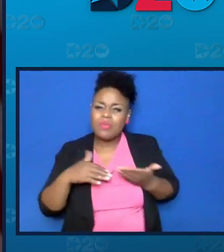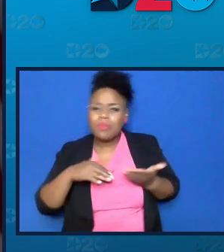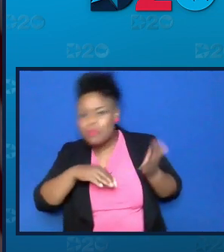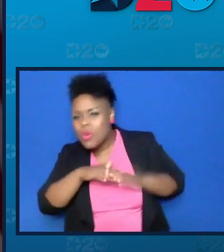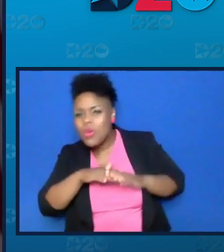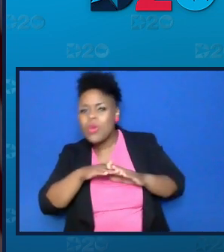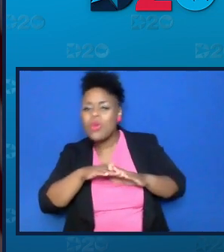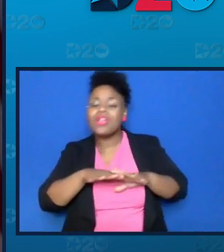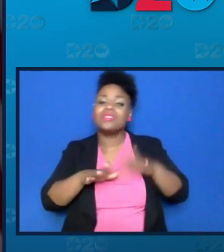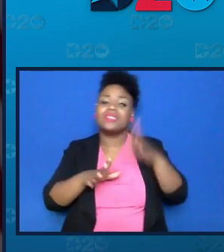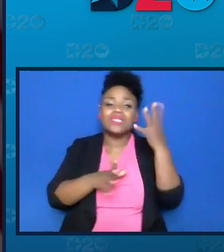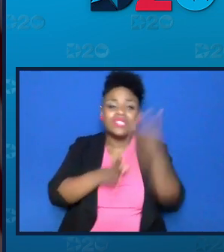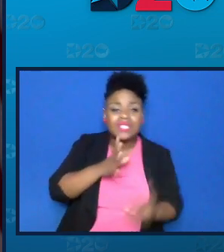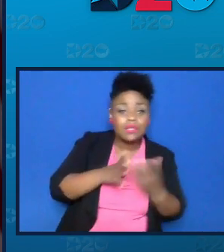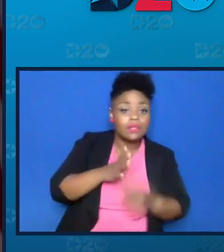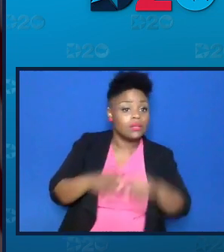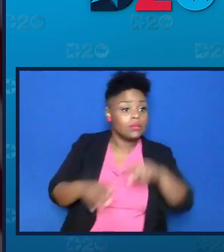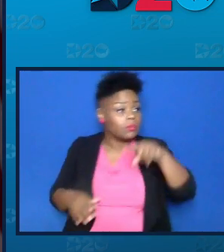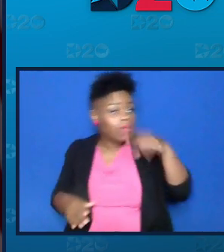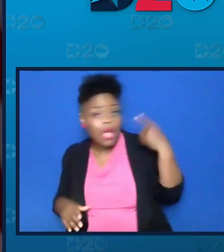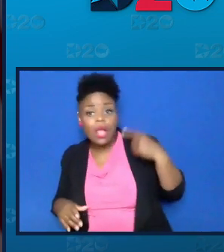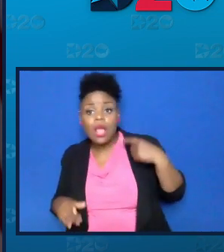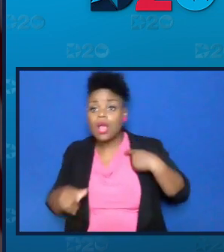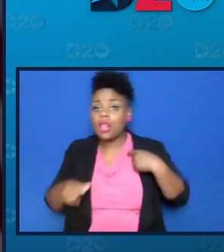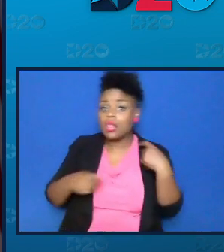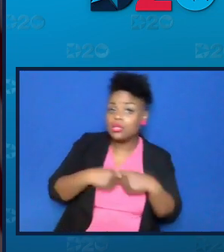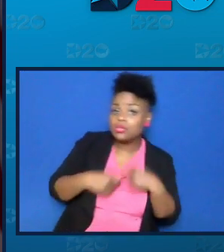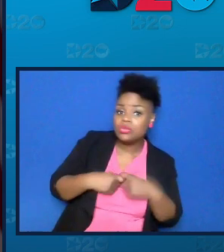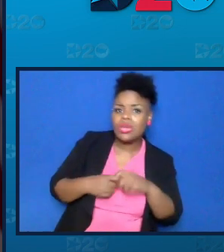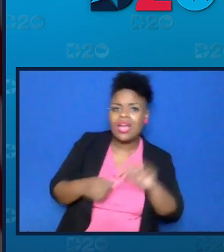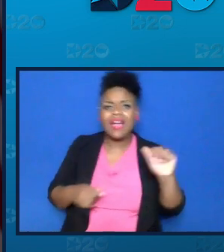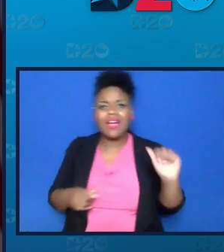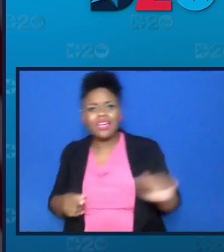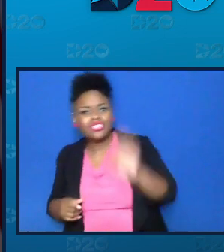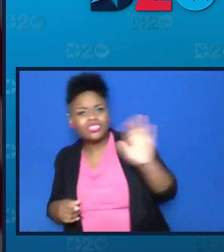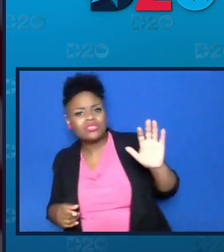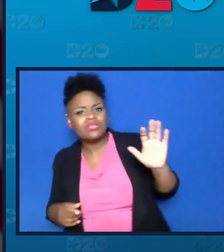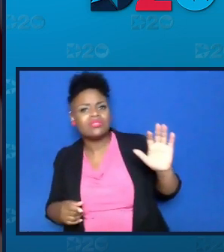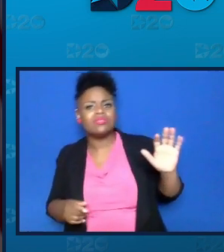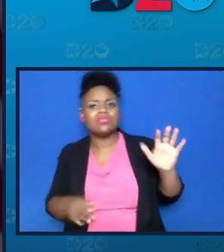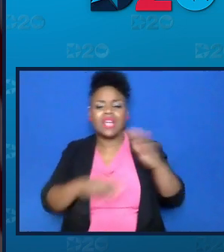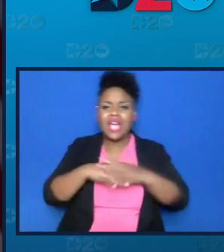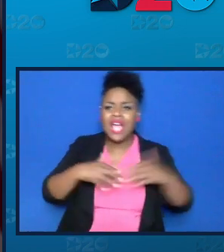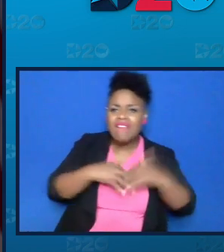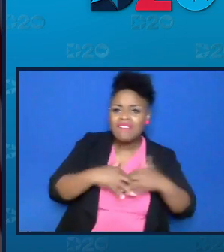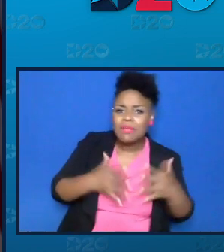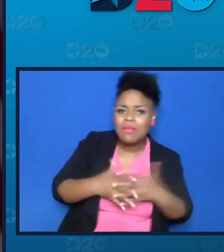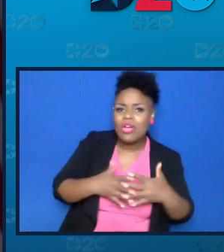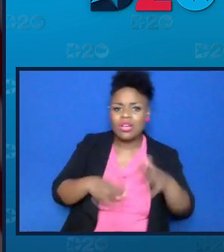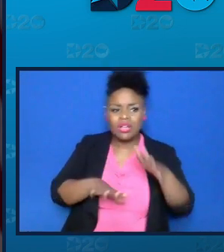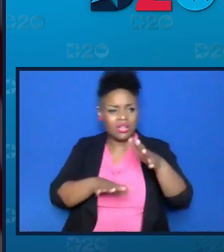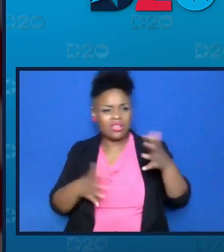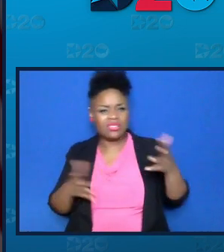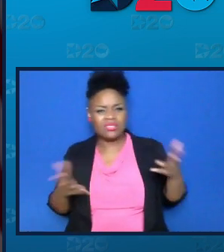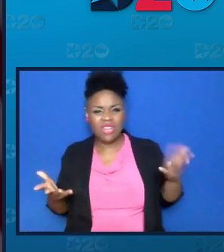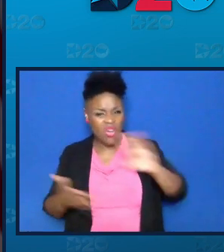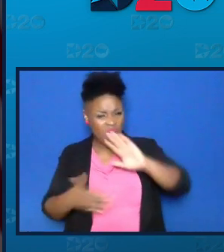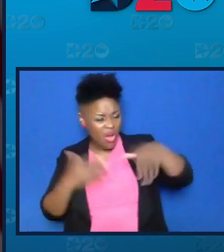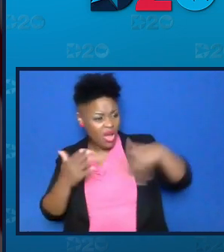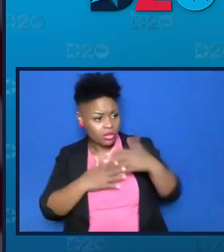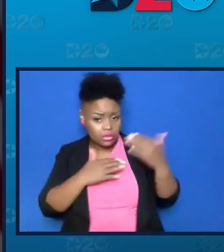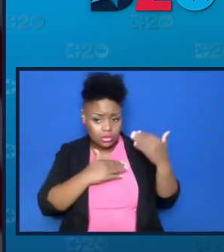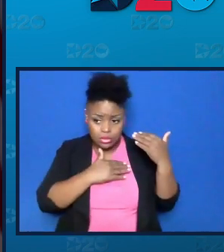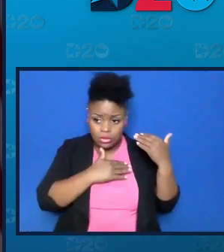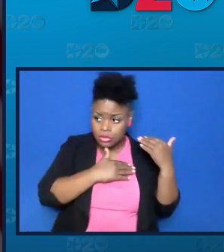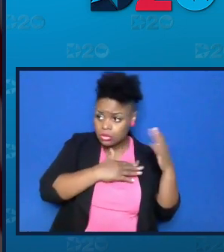Asian American, Native American communities bearing the brunt of it. And after all this time, the president